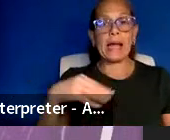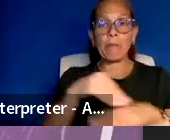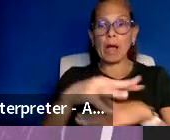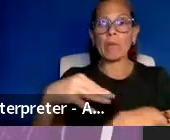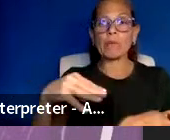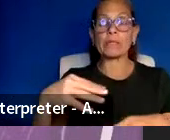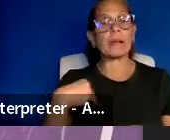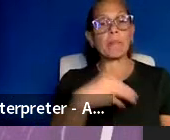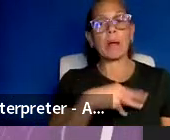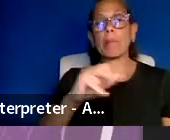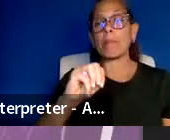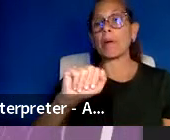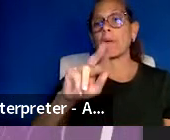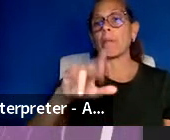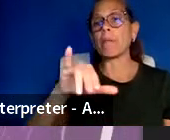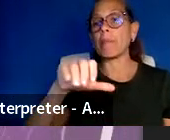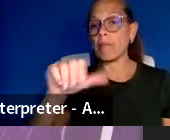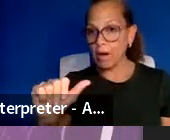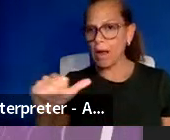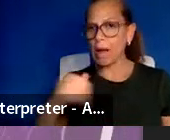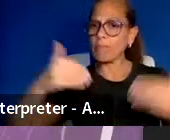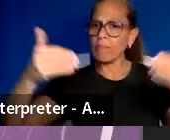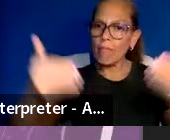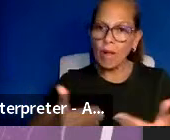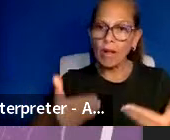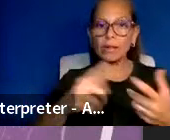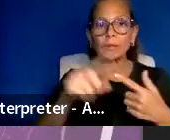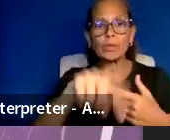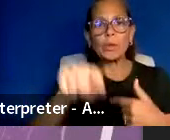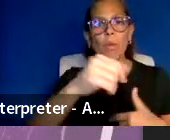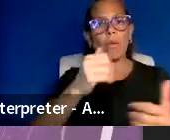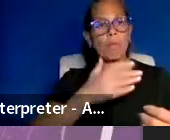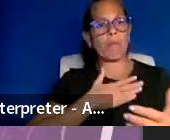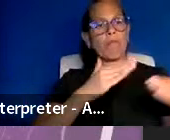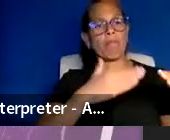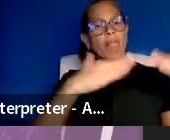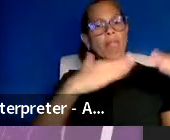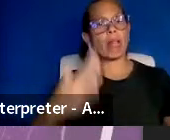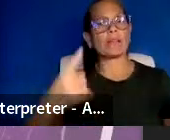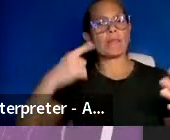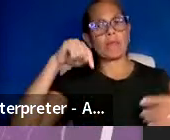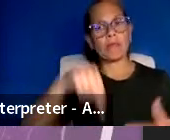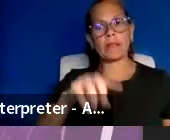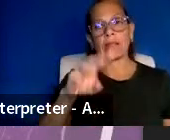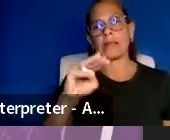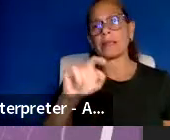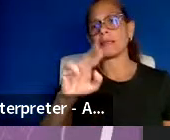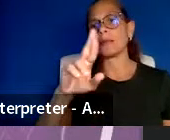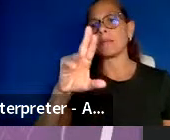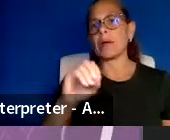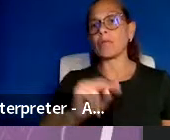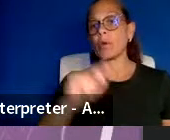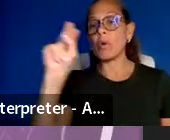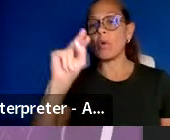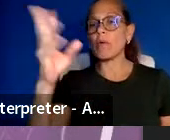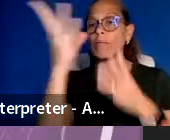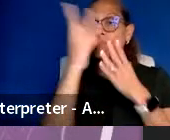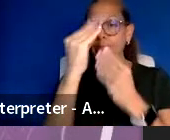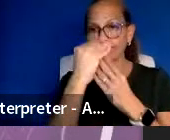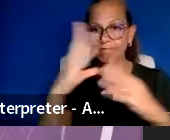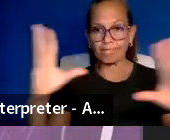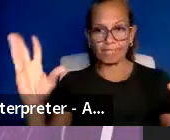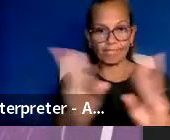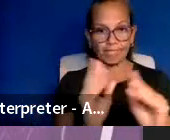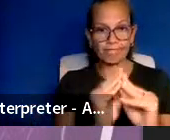Amanda Farias, and I'm here to welcome you along with my colleagues to this Metro North informational session. As your